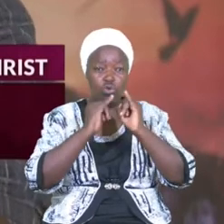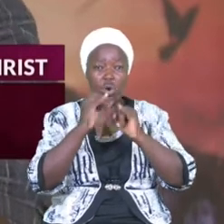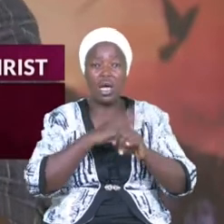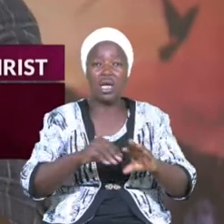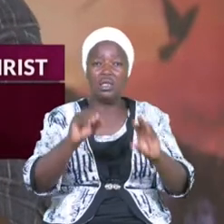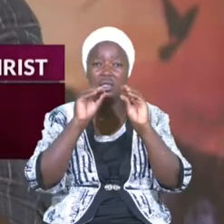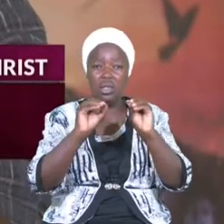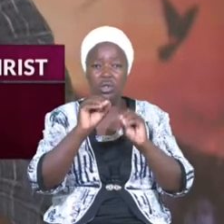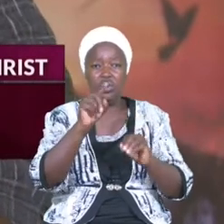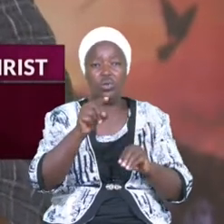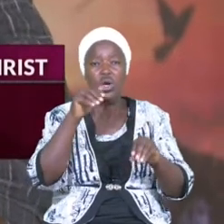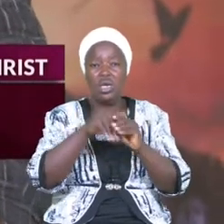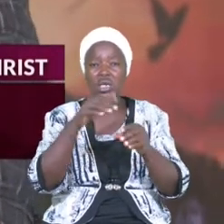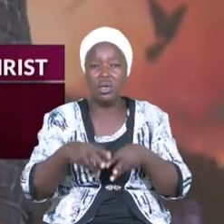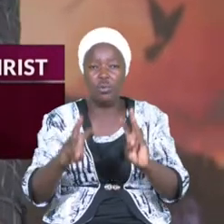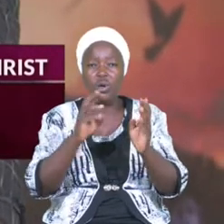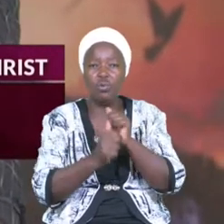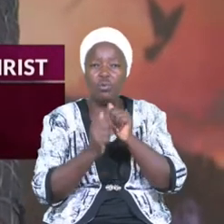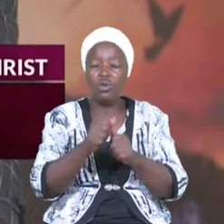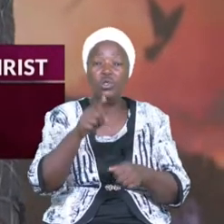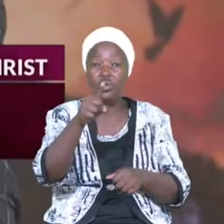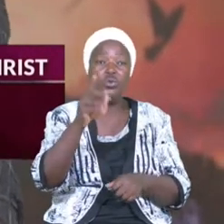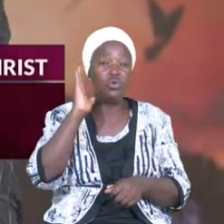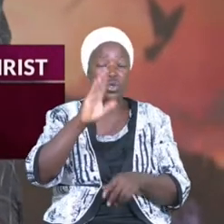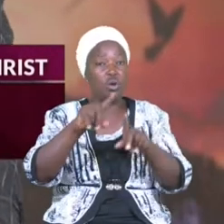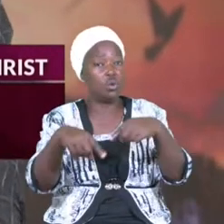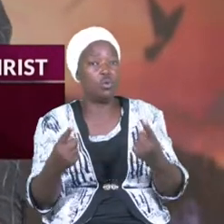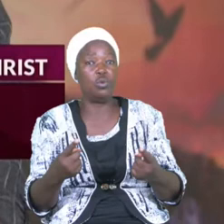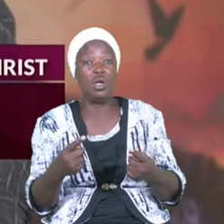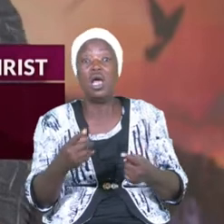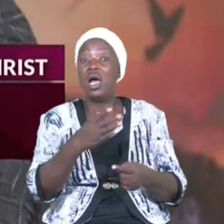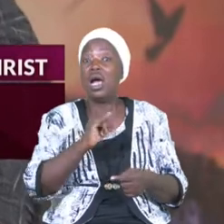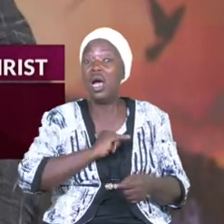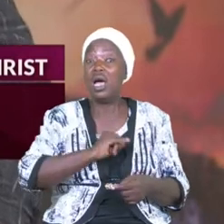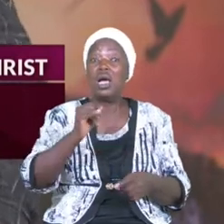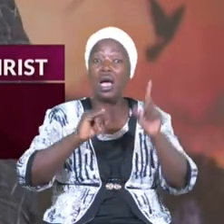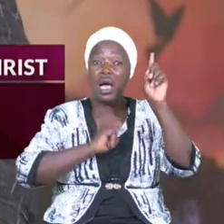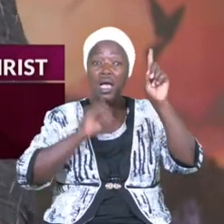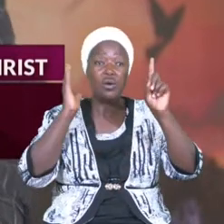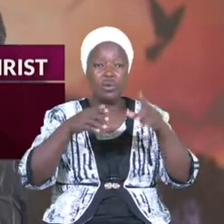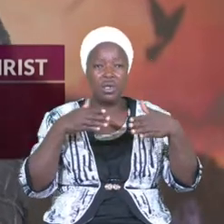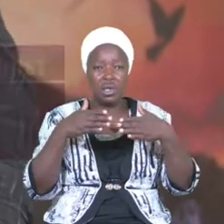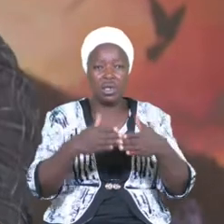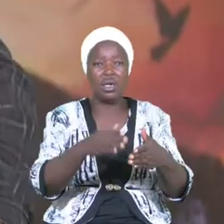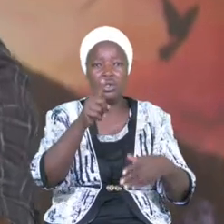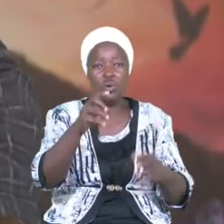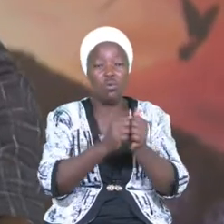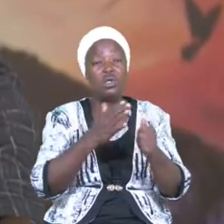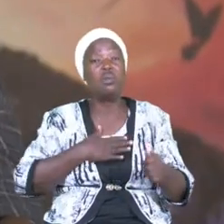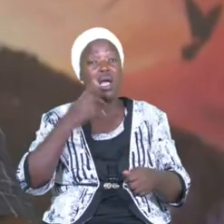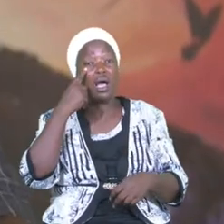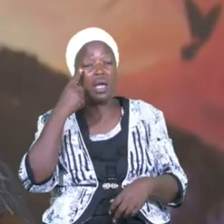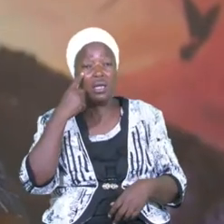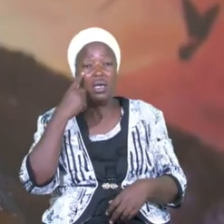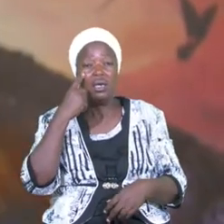the way which thou shalt go. I will guide thee with mine eye. Look at verse